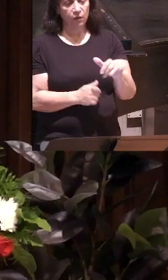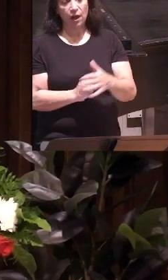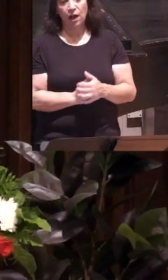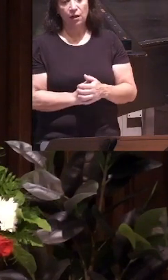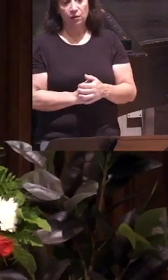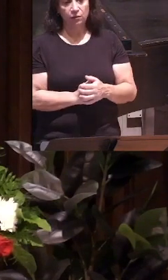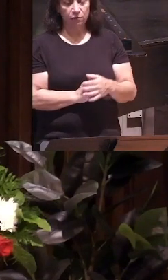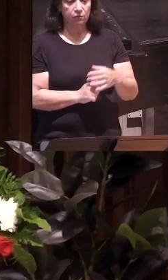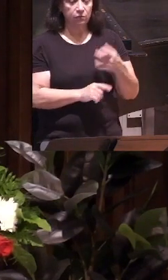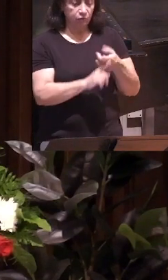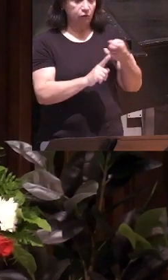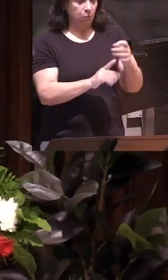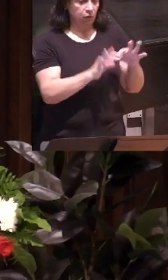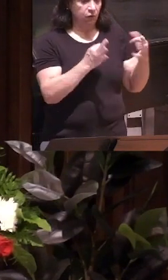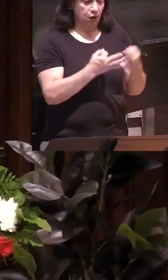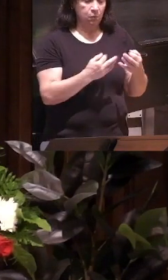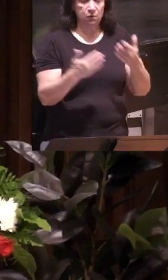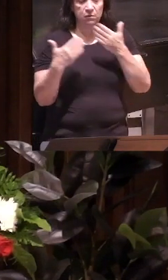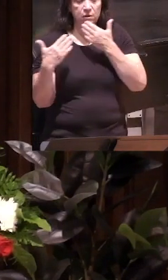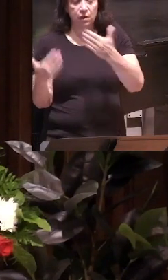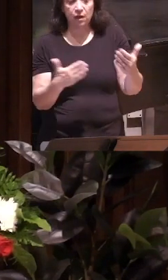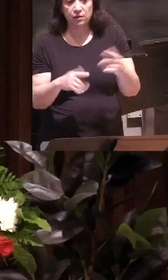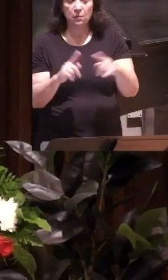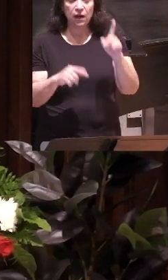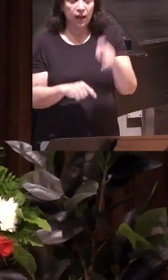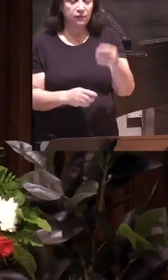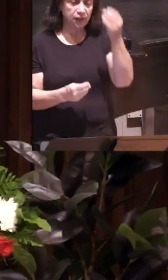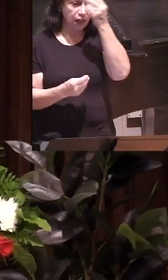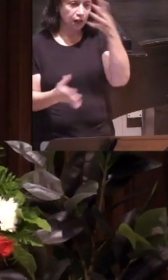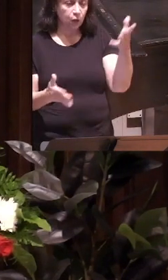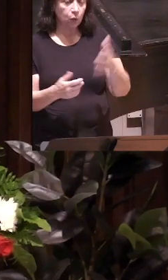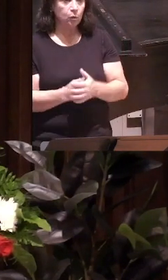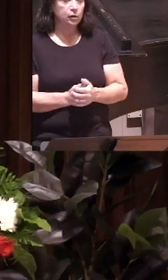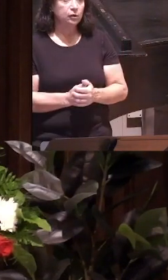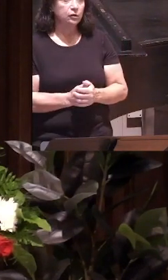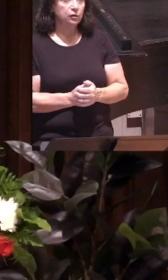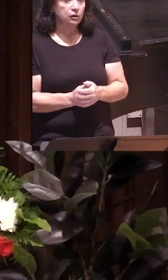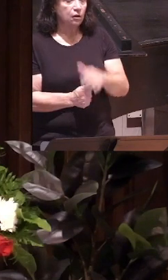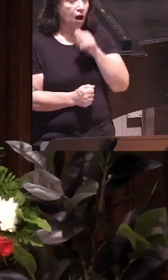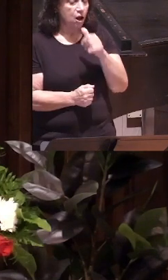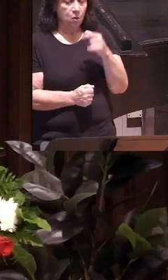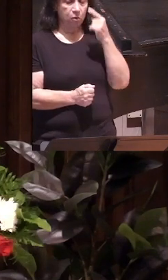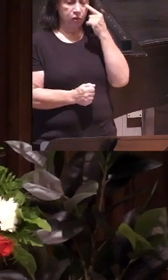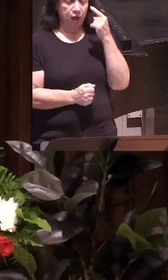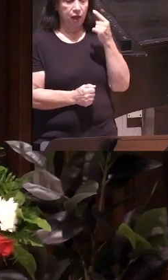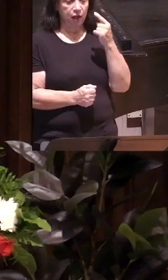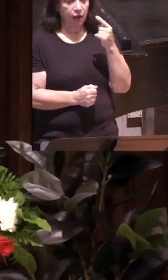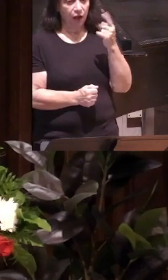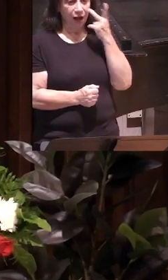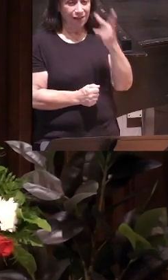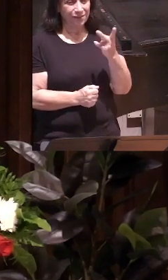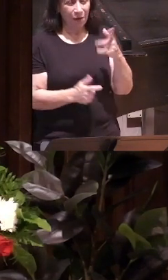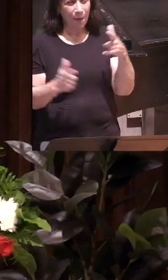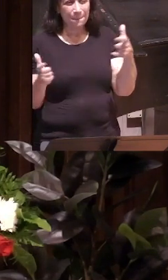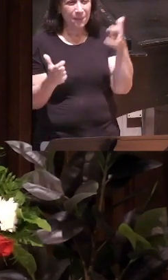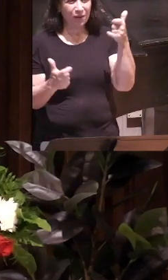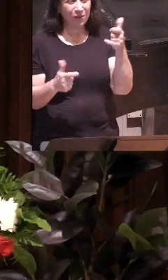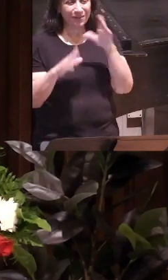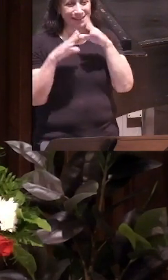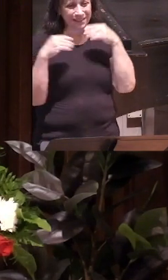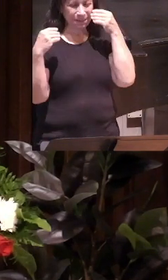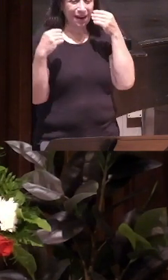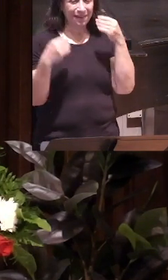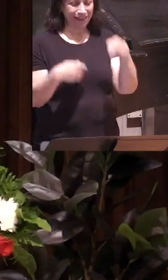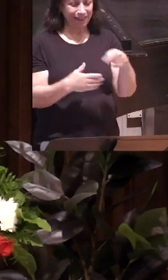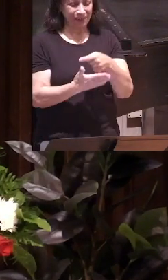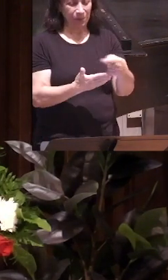know, on behalf of the family. But I got to tell you that I don't think I saw a bigger smile the